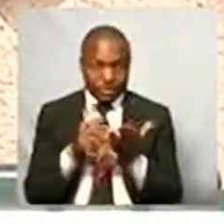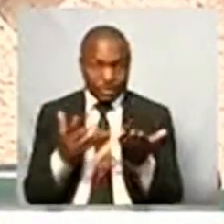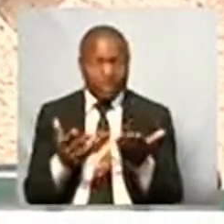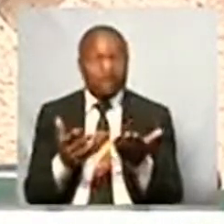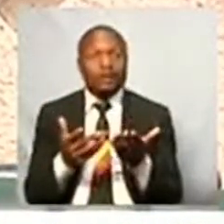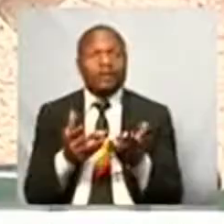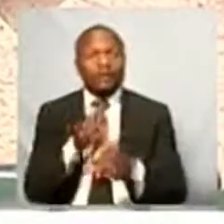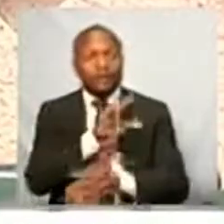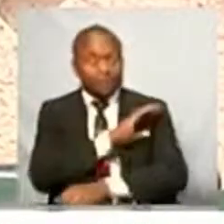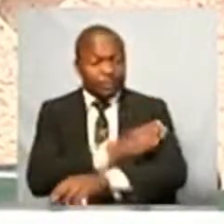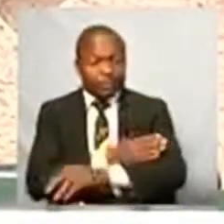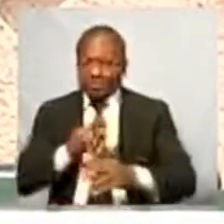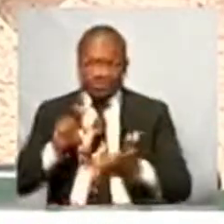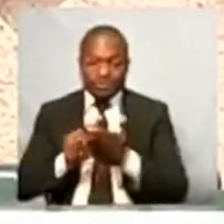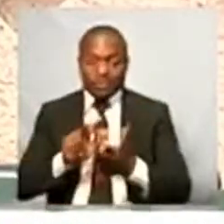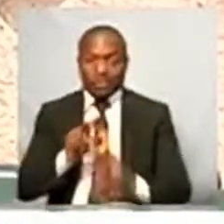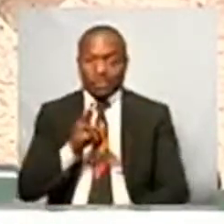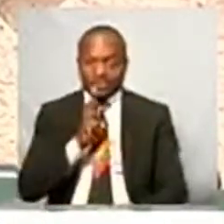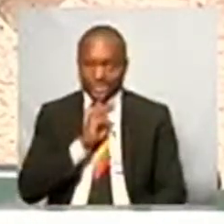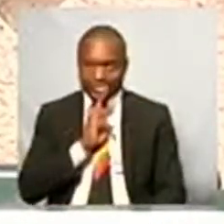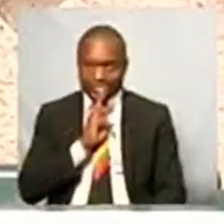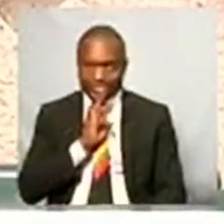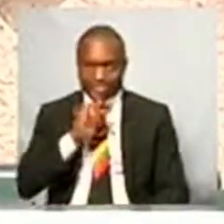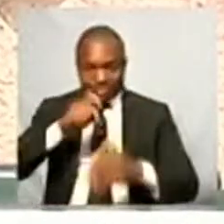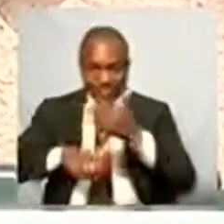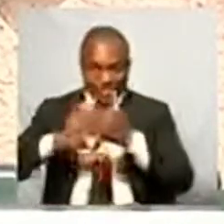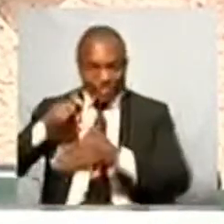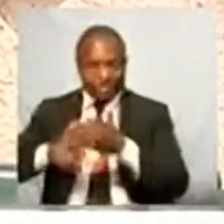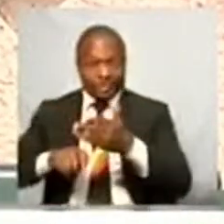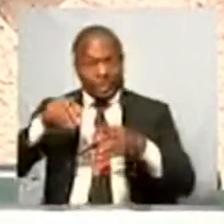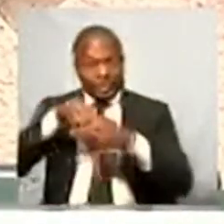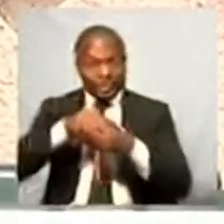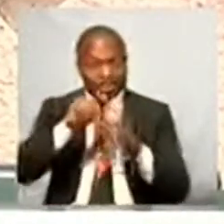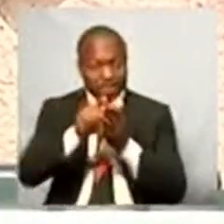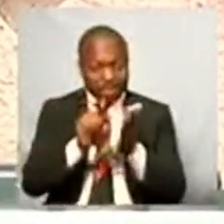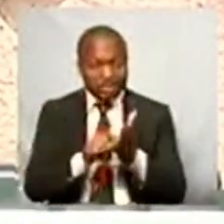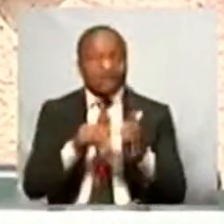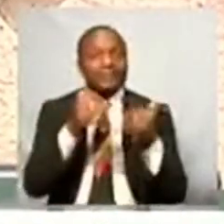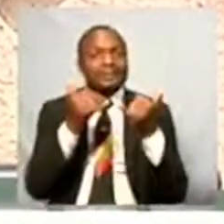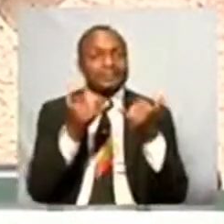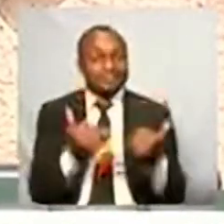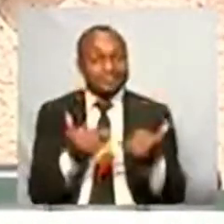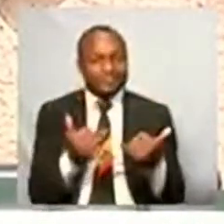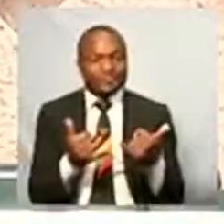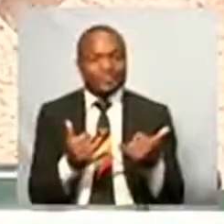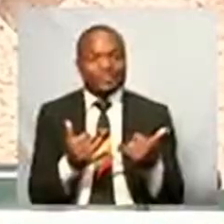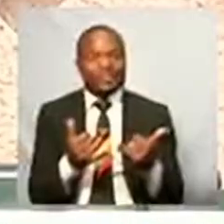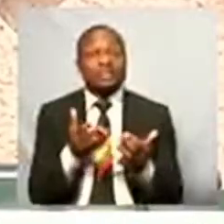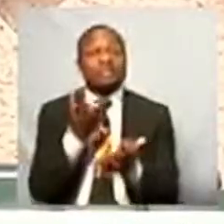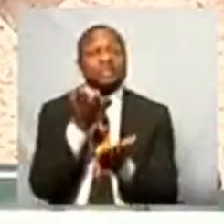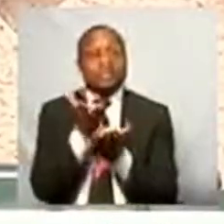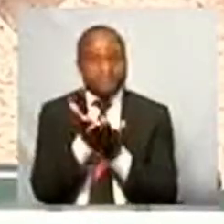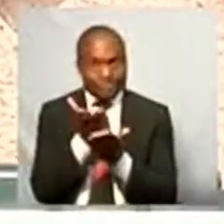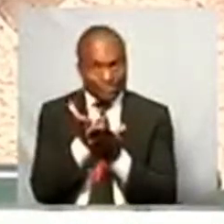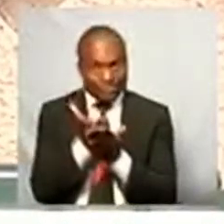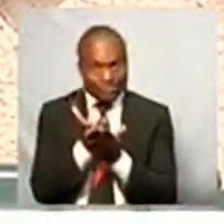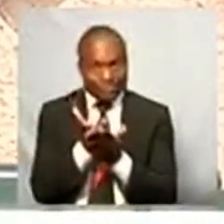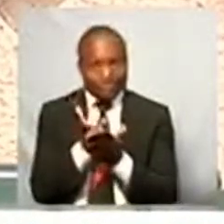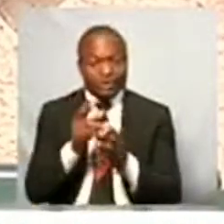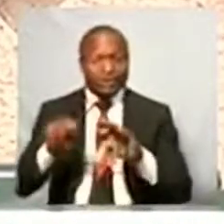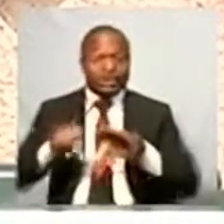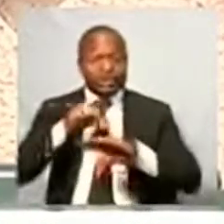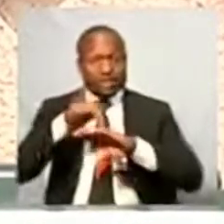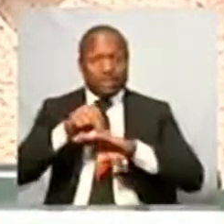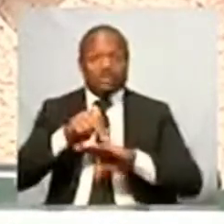power to approve the water tariffs. As it sits in the law at the moment, it suggests that the